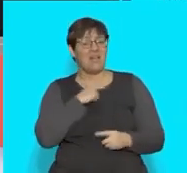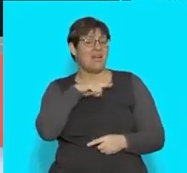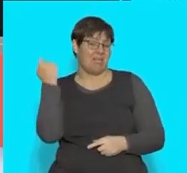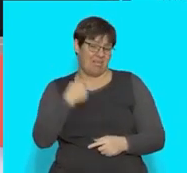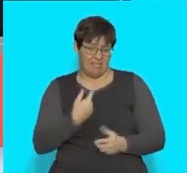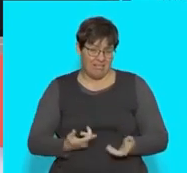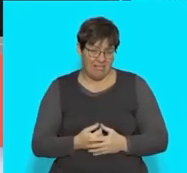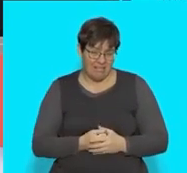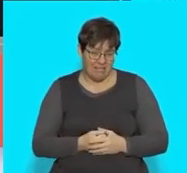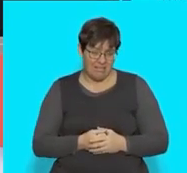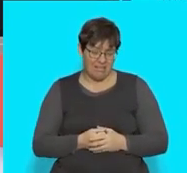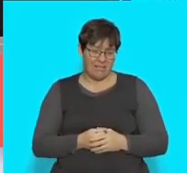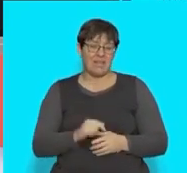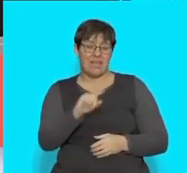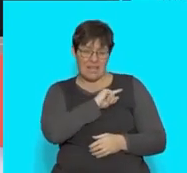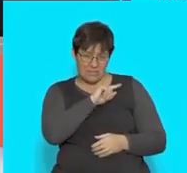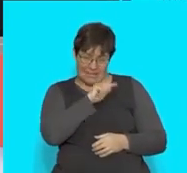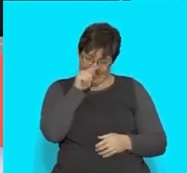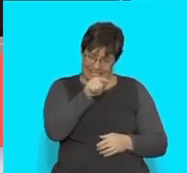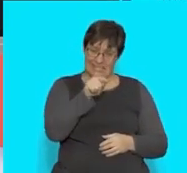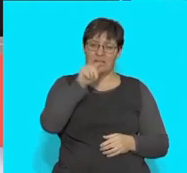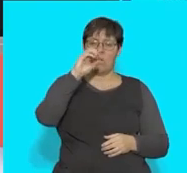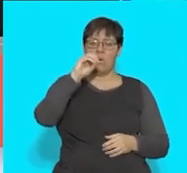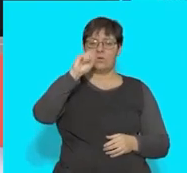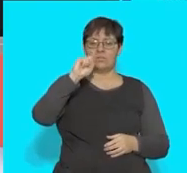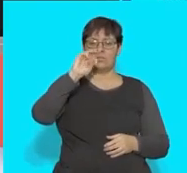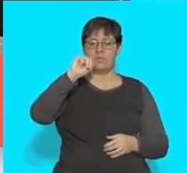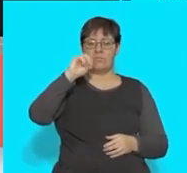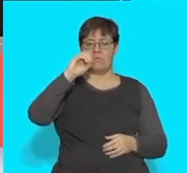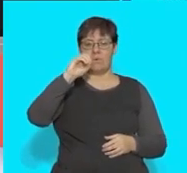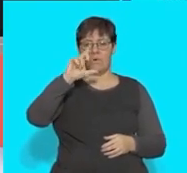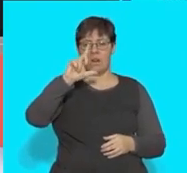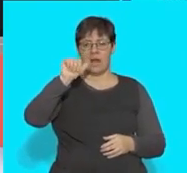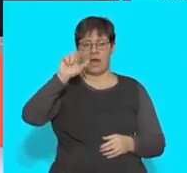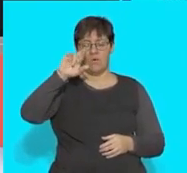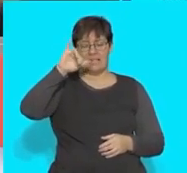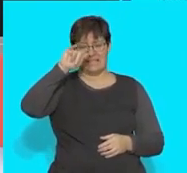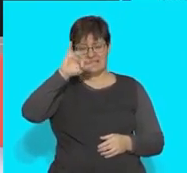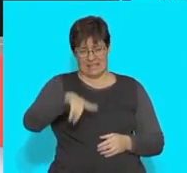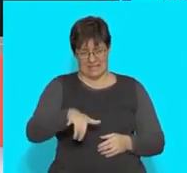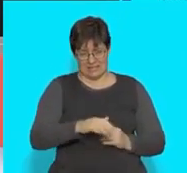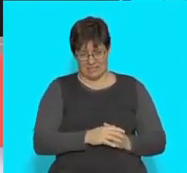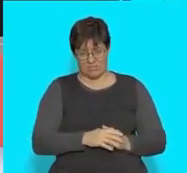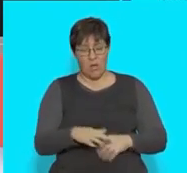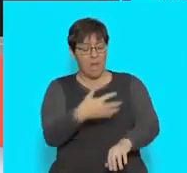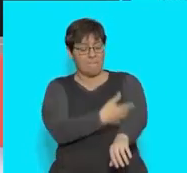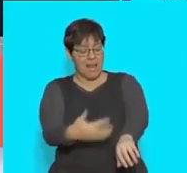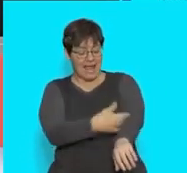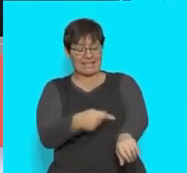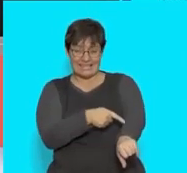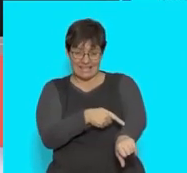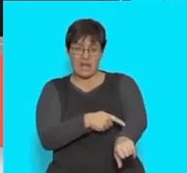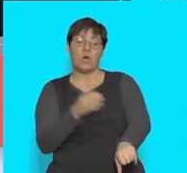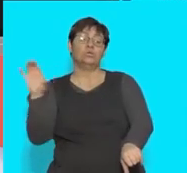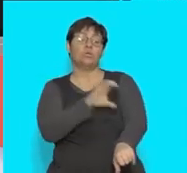me. That is what osmolarity is. If I change what's dissolved in my blood or my cells, I change